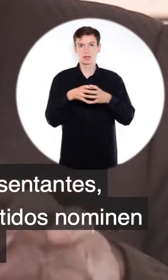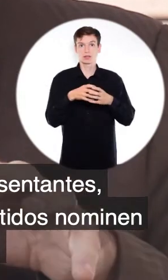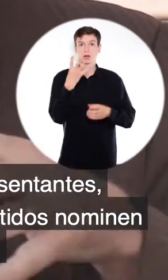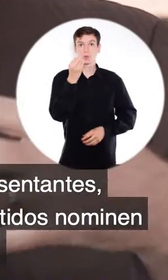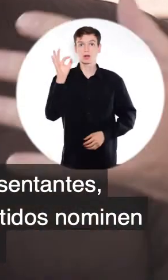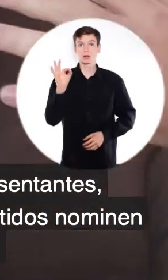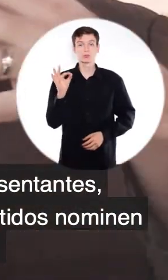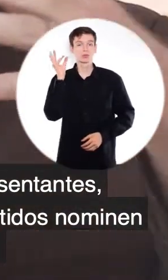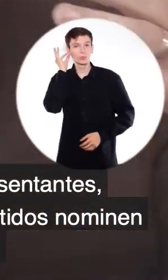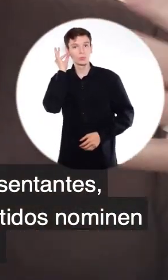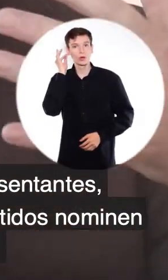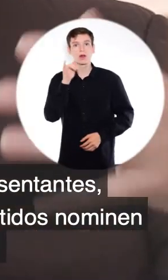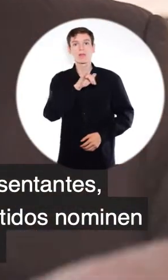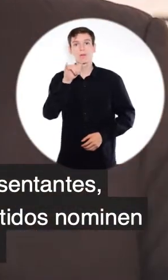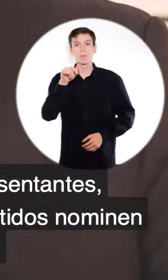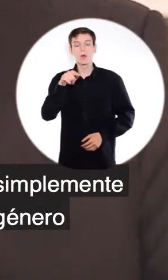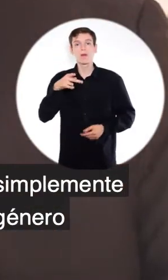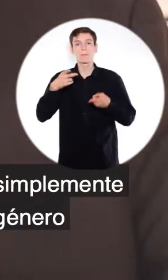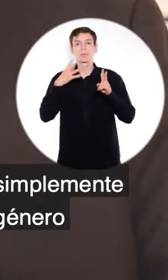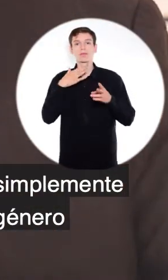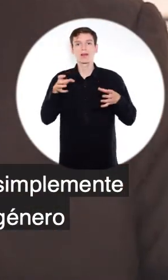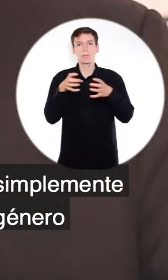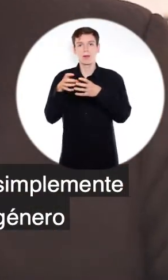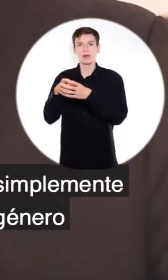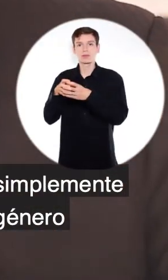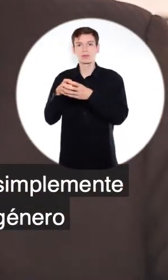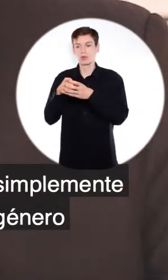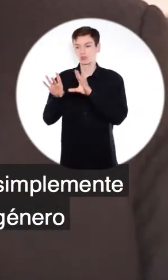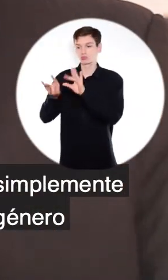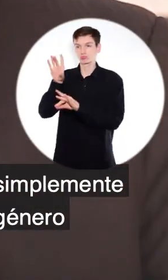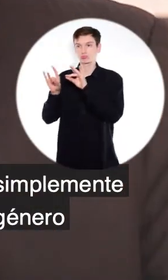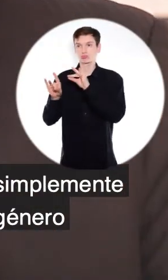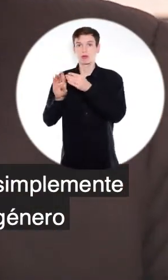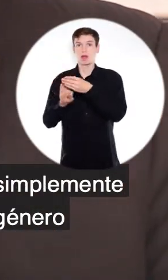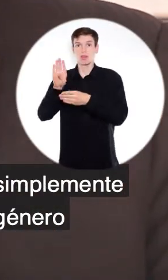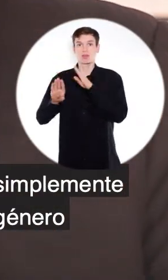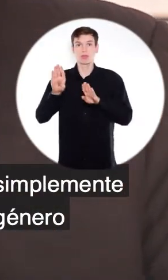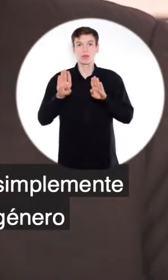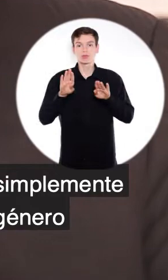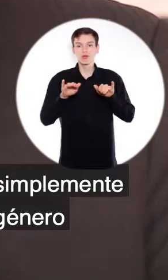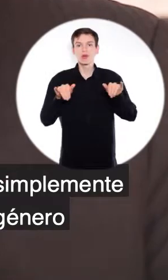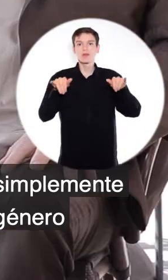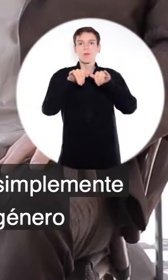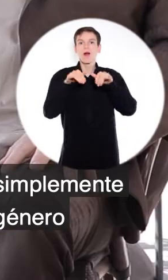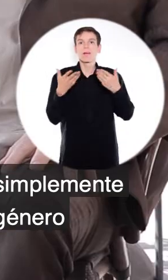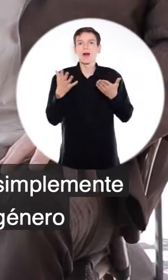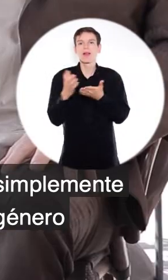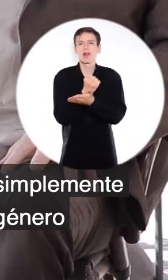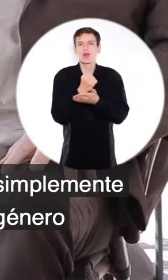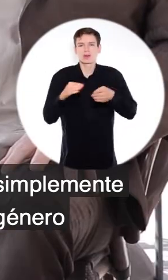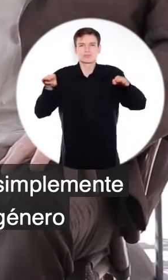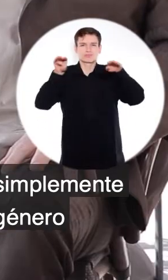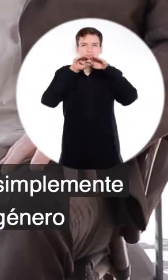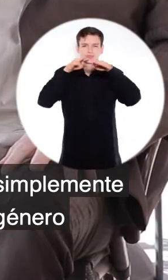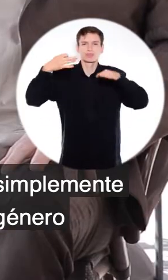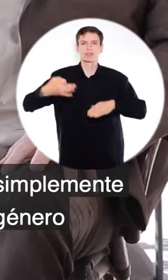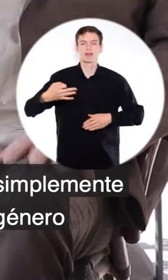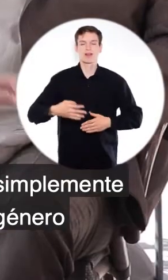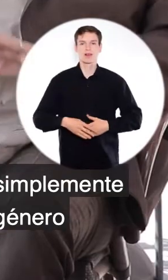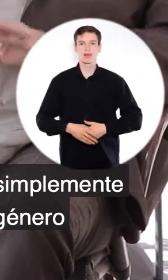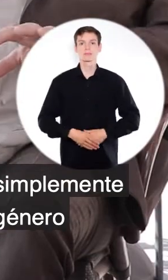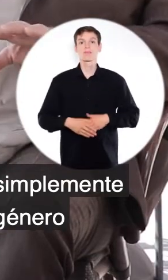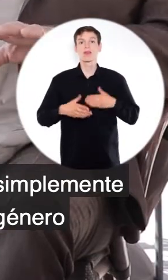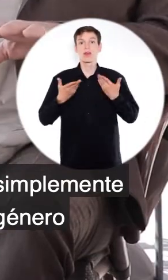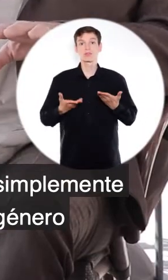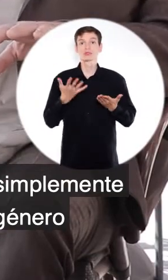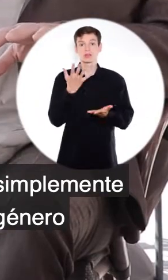basis, women, to get to true parity. So there are things that can be done on a technical level. I suspect that that